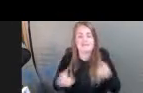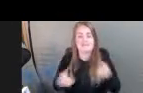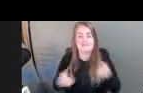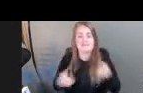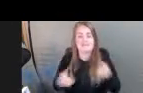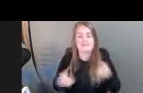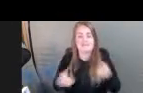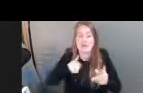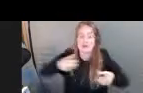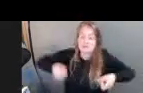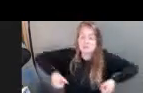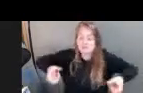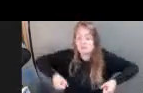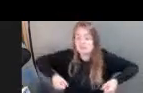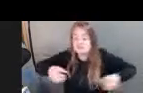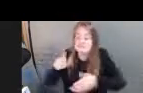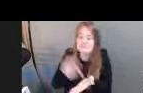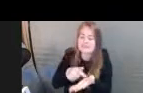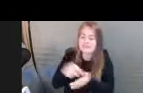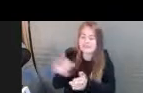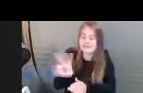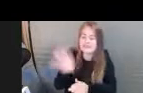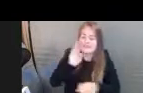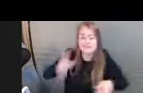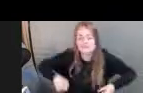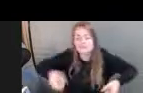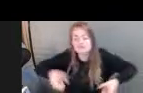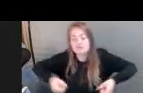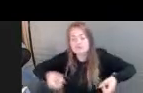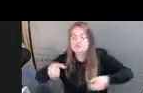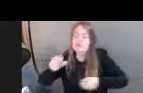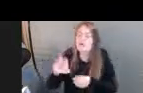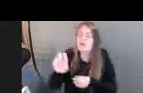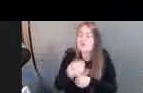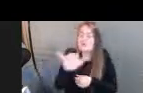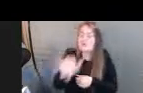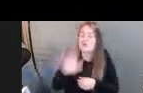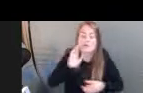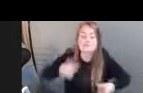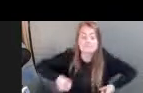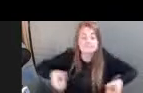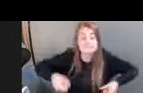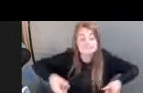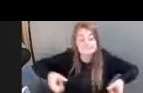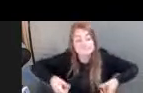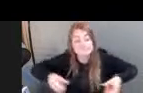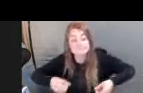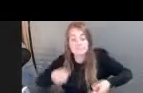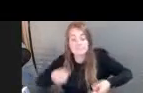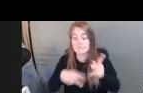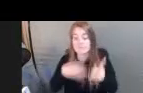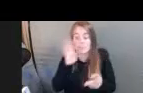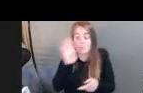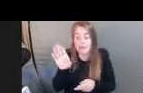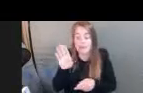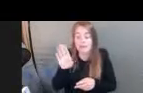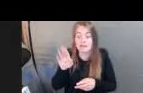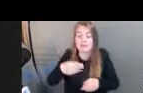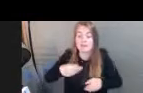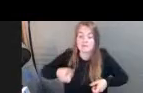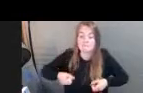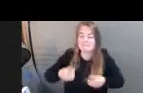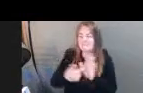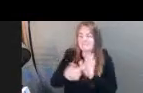if I'm wheeling in, say, downtown Vancouver, or even just around town in Surrey, and I have people, all of a sudden, I'm wheeling up, say,